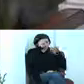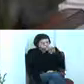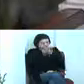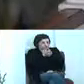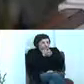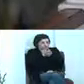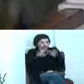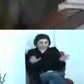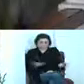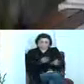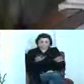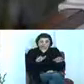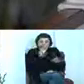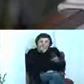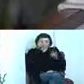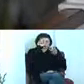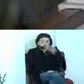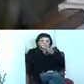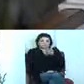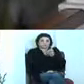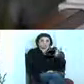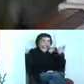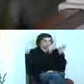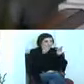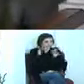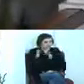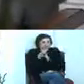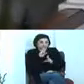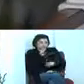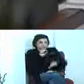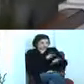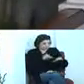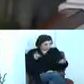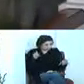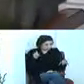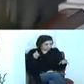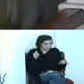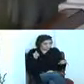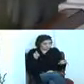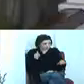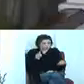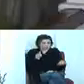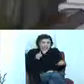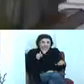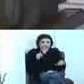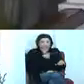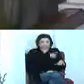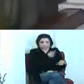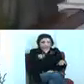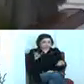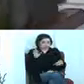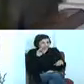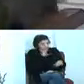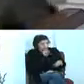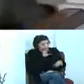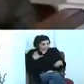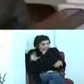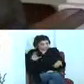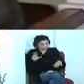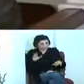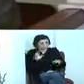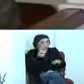Jesus is calling you, founders, to your level of wholeness. It's an